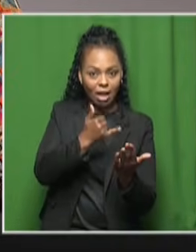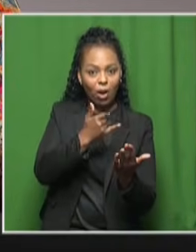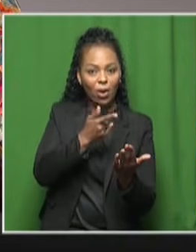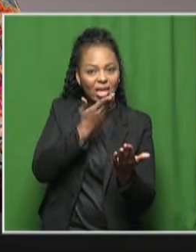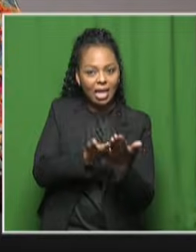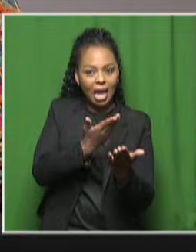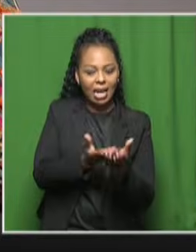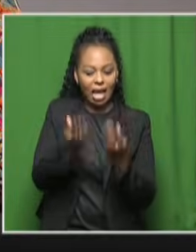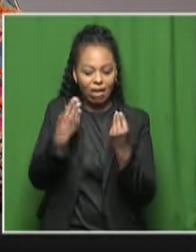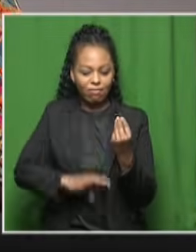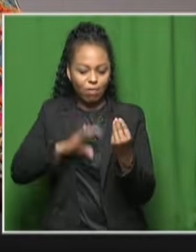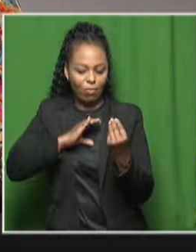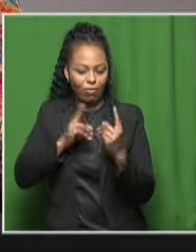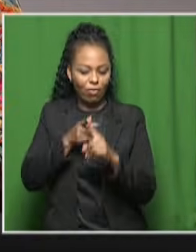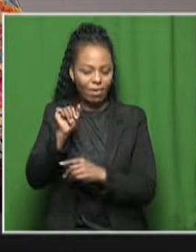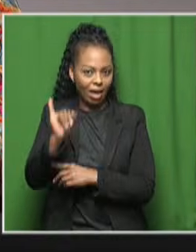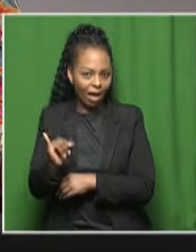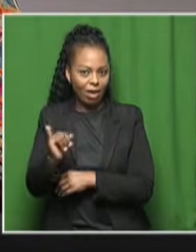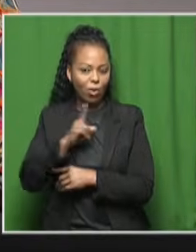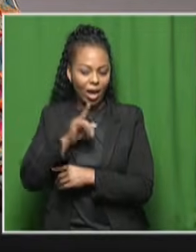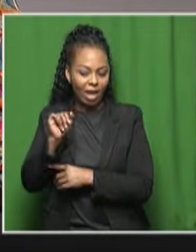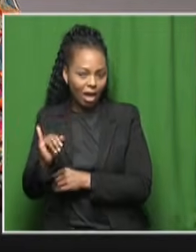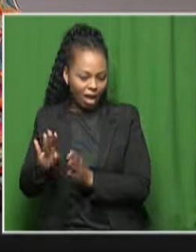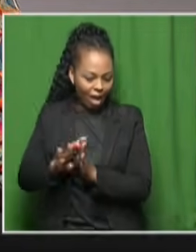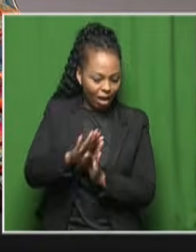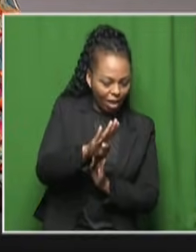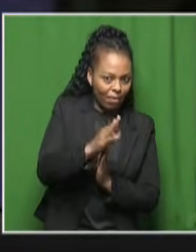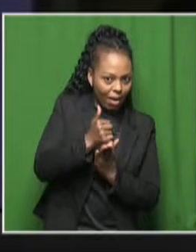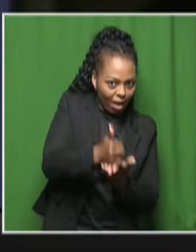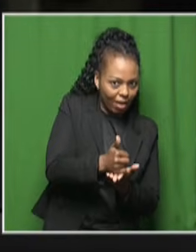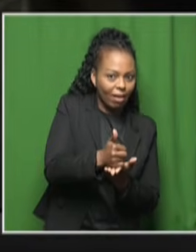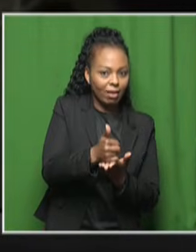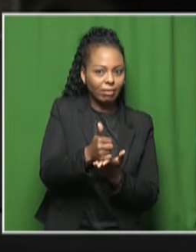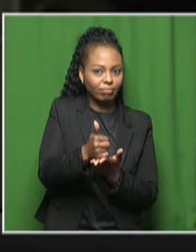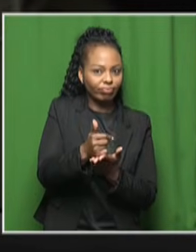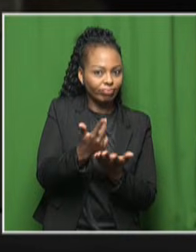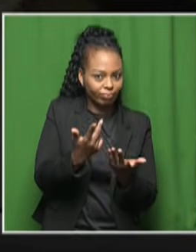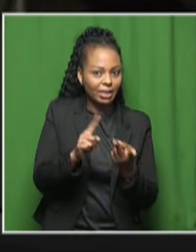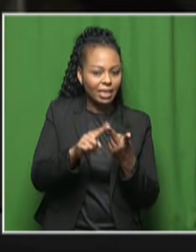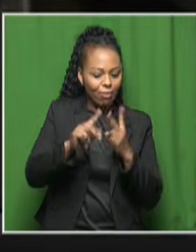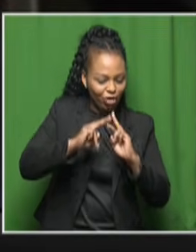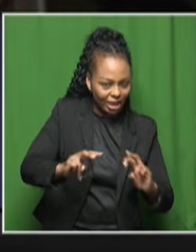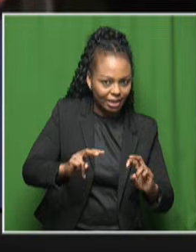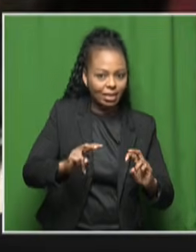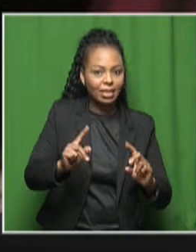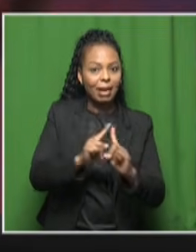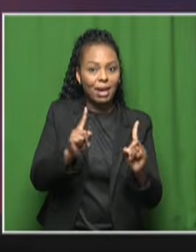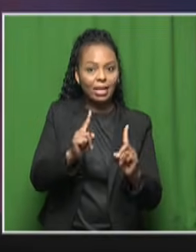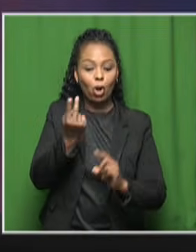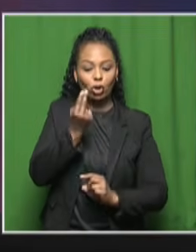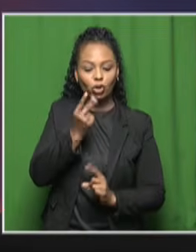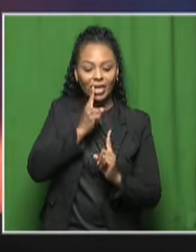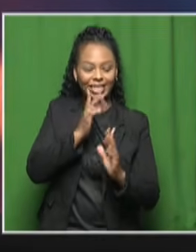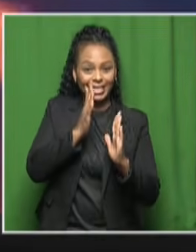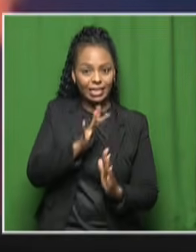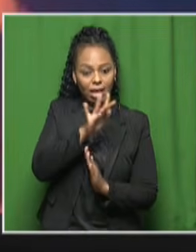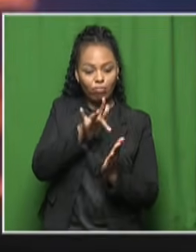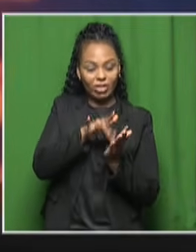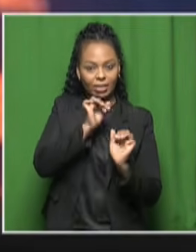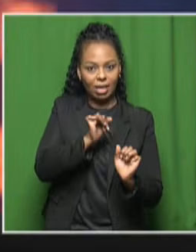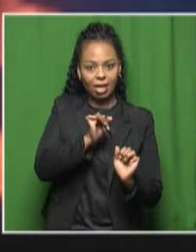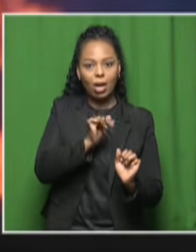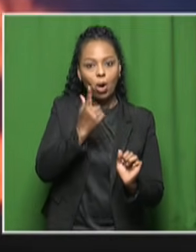confidence skills and improve their writing skills, improve on how they should research. And then when it comes to the teachers, there are mechanisms